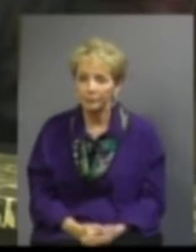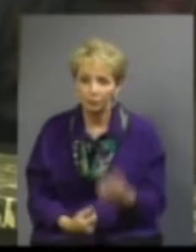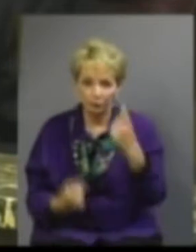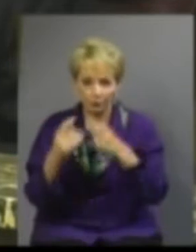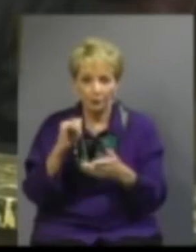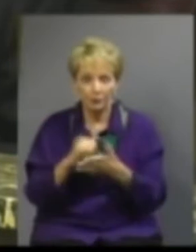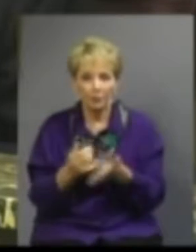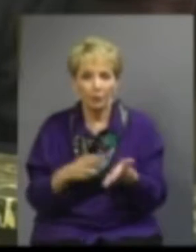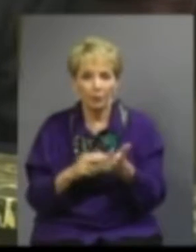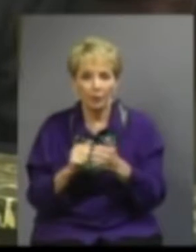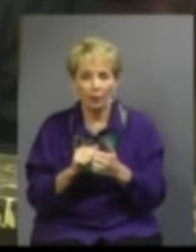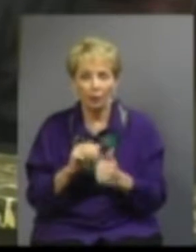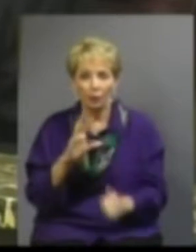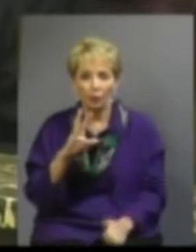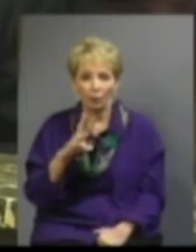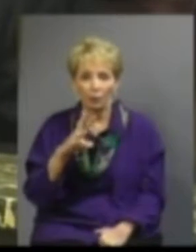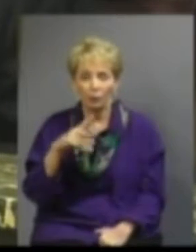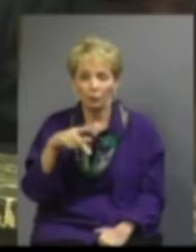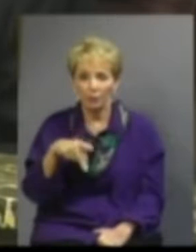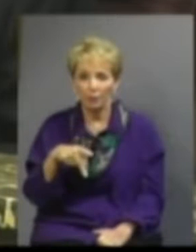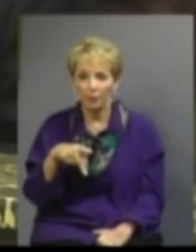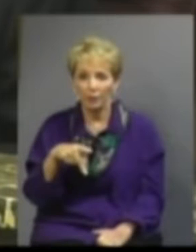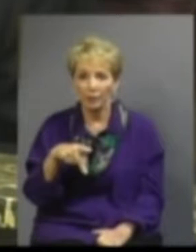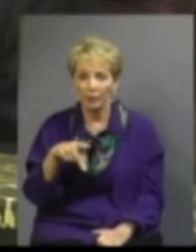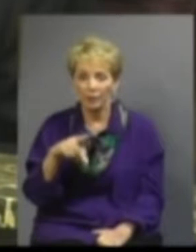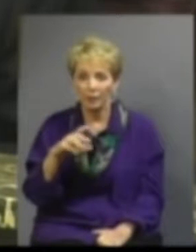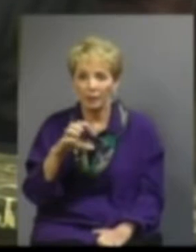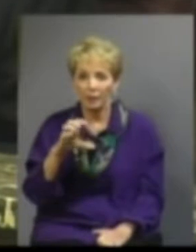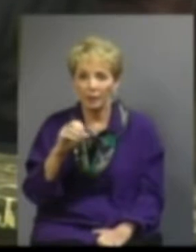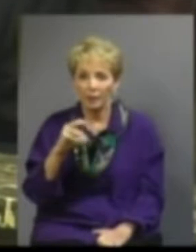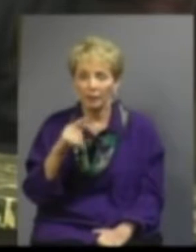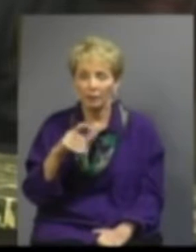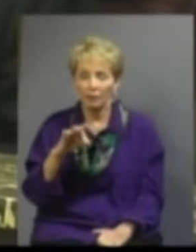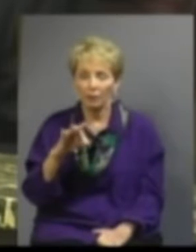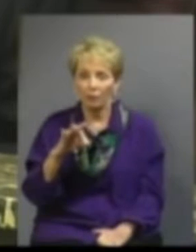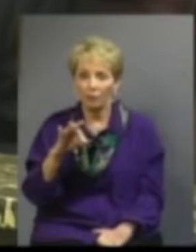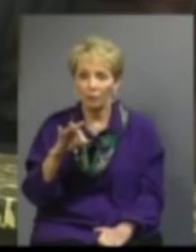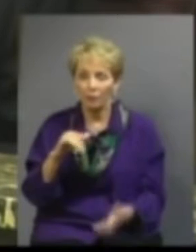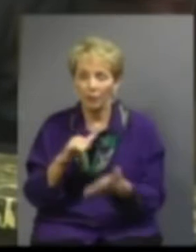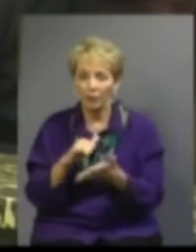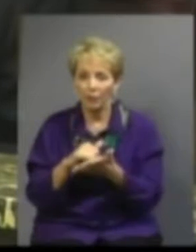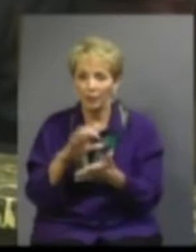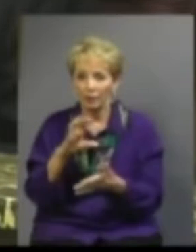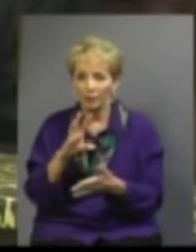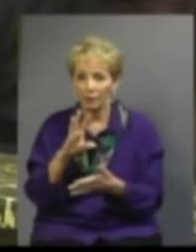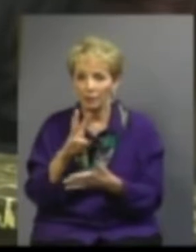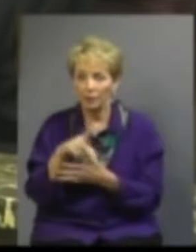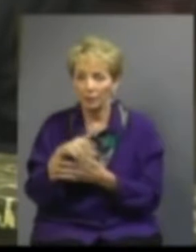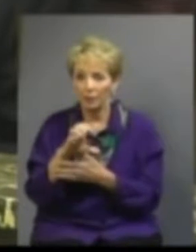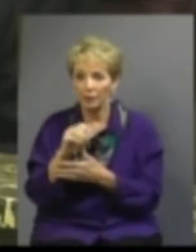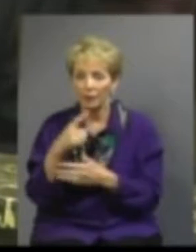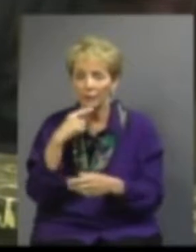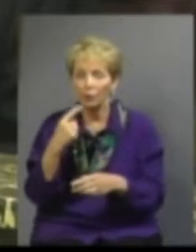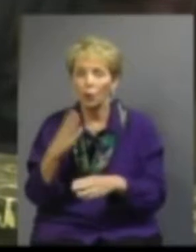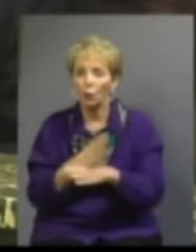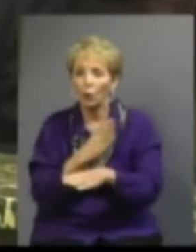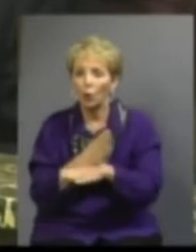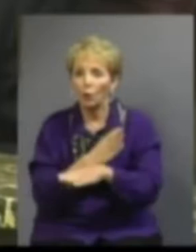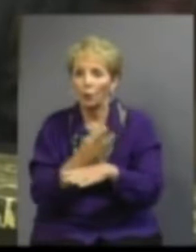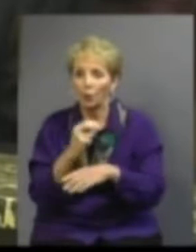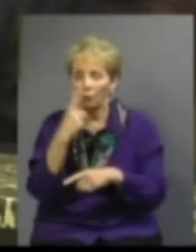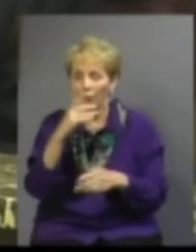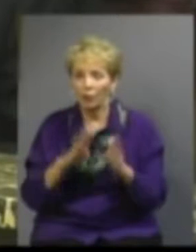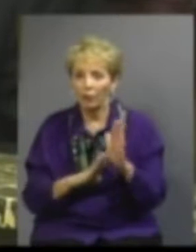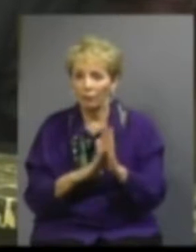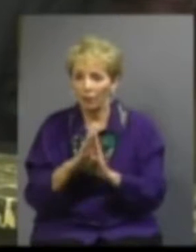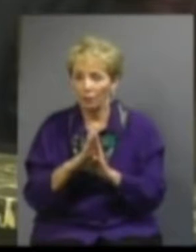of contracts with the Western Piedmont Council of Governments and corresponding budget amendments for the building reuse and restoration grants, program